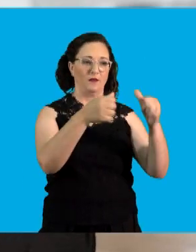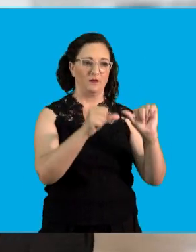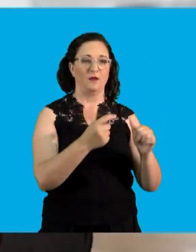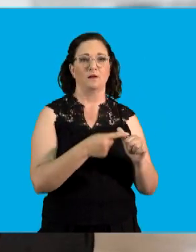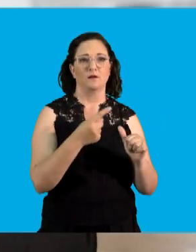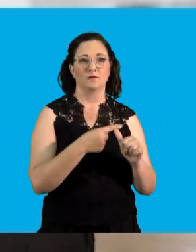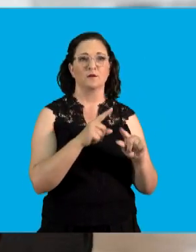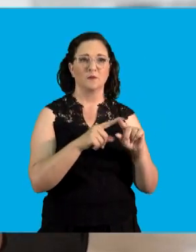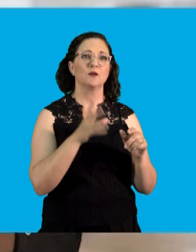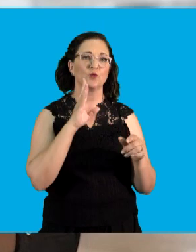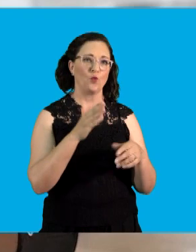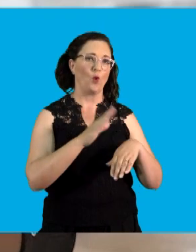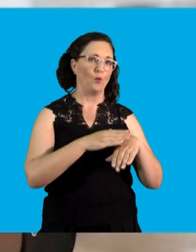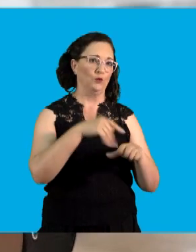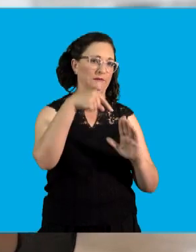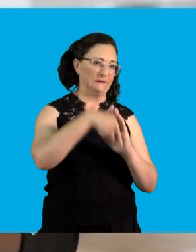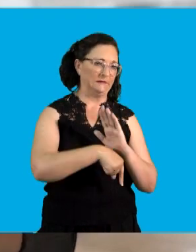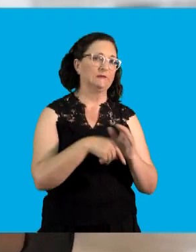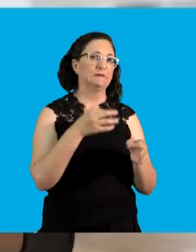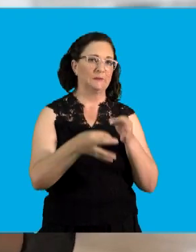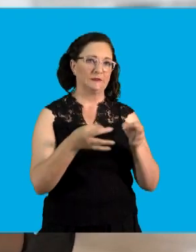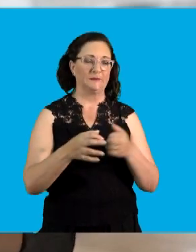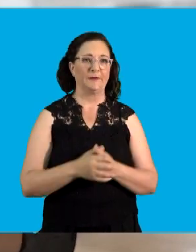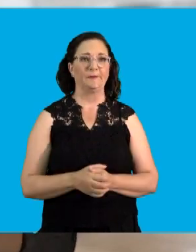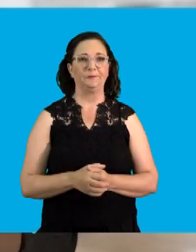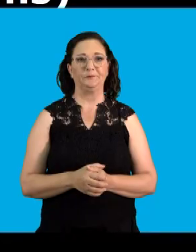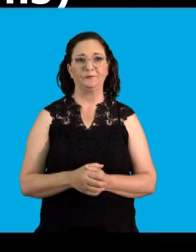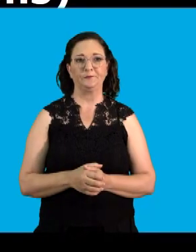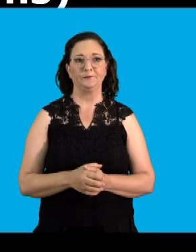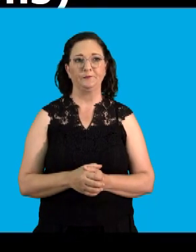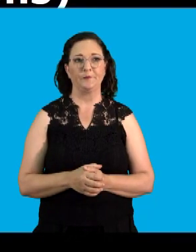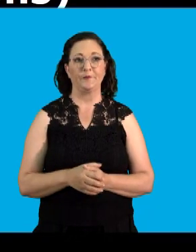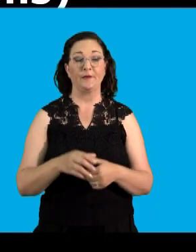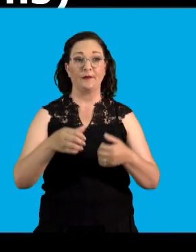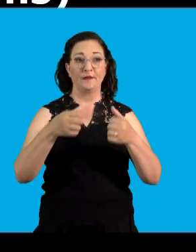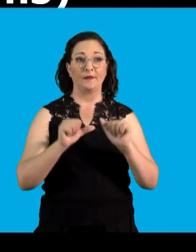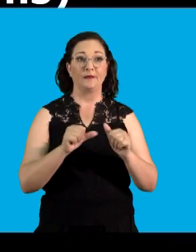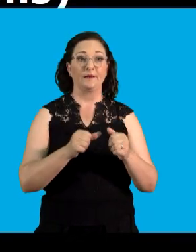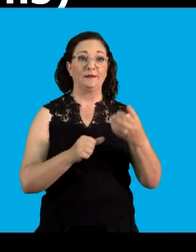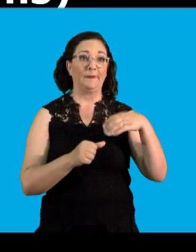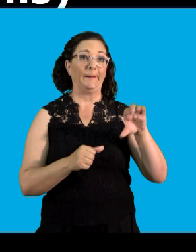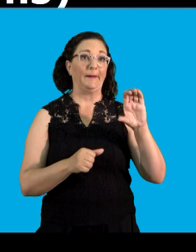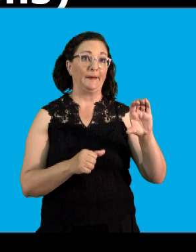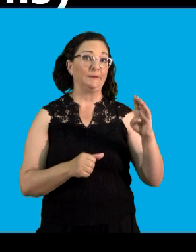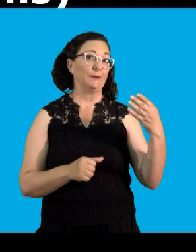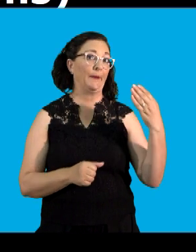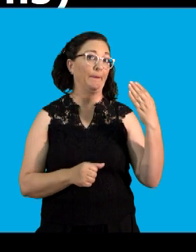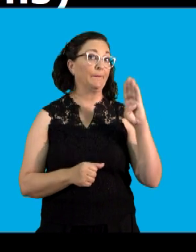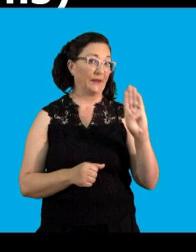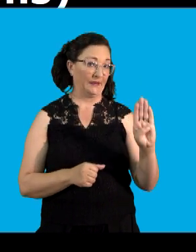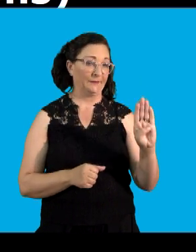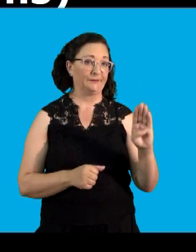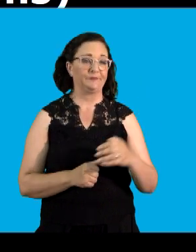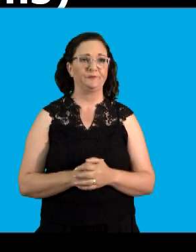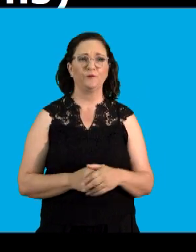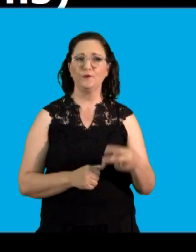but we'll explain a bit more on this as we go on. Right, and then in Section B, you will only